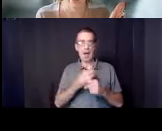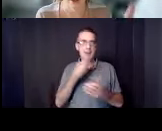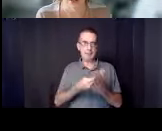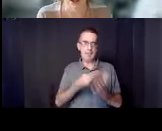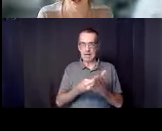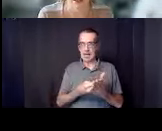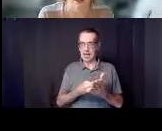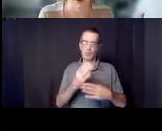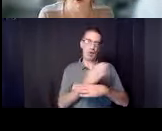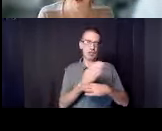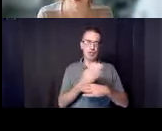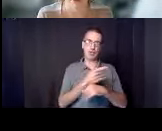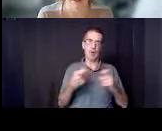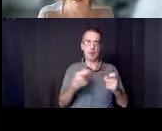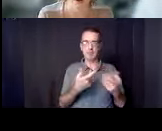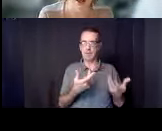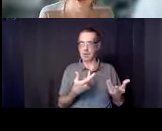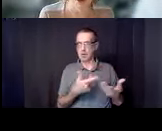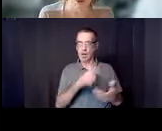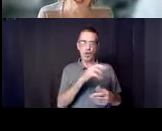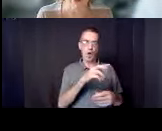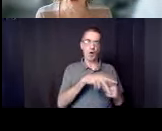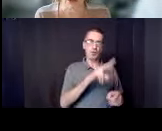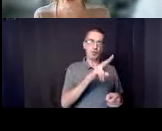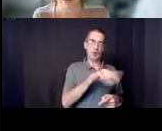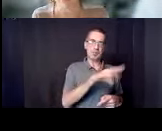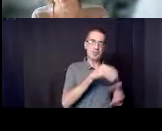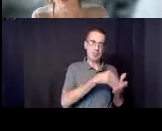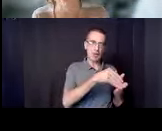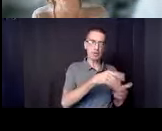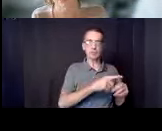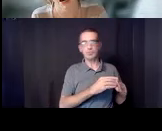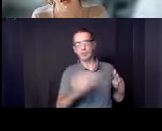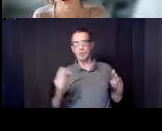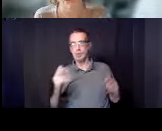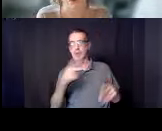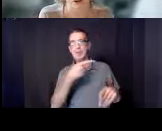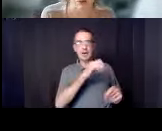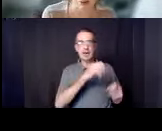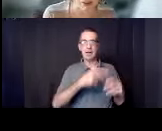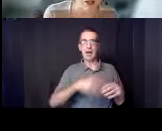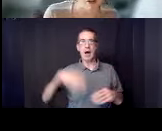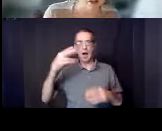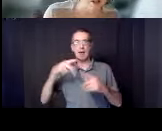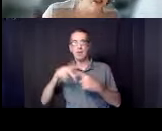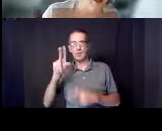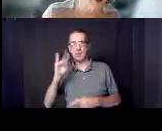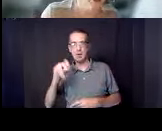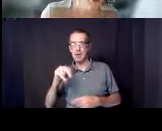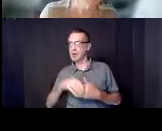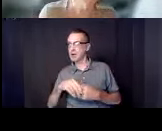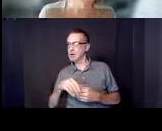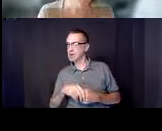and ranging from the low end of $2.7 million in Paradise to the high end of $1.3 billion in Los